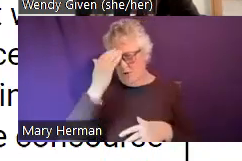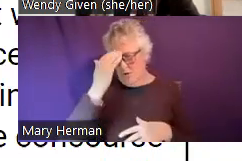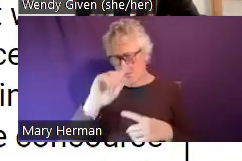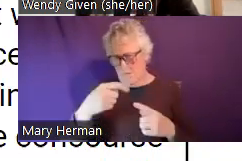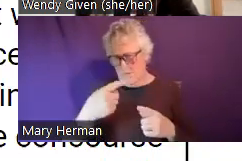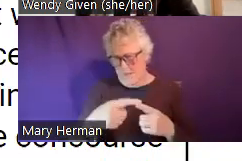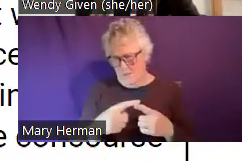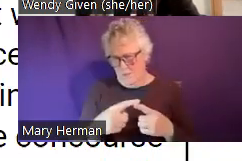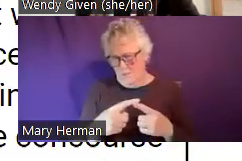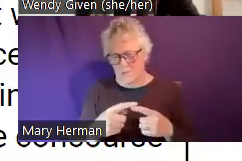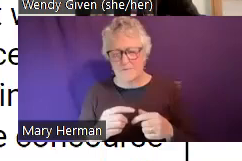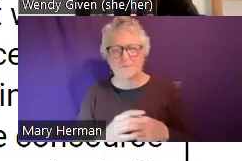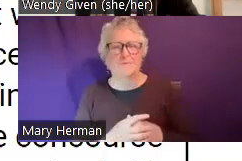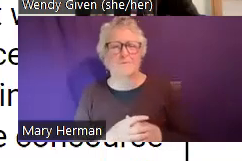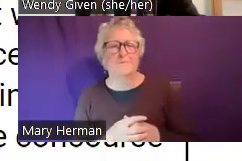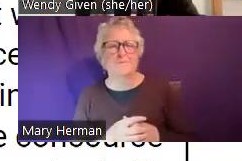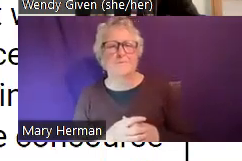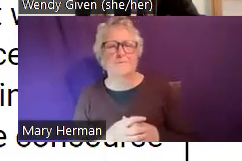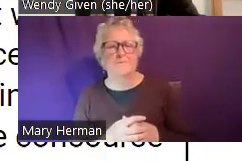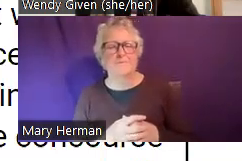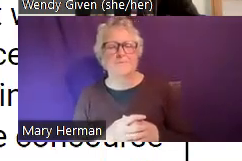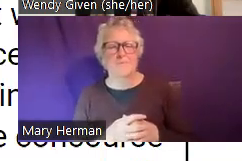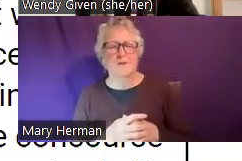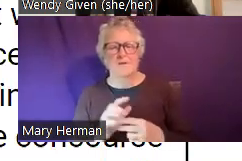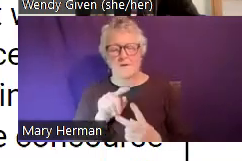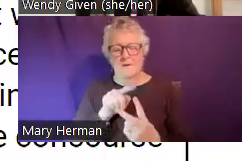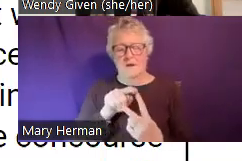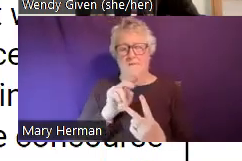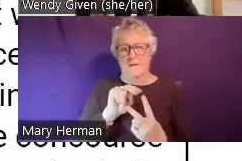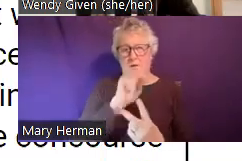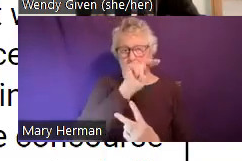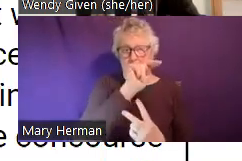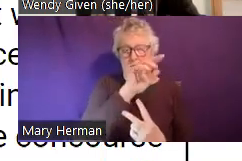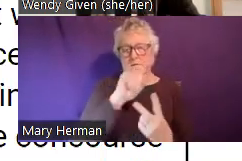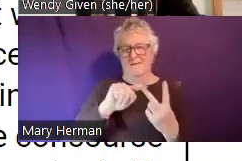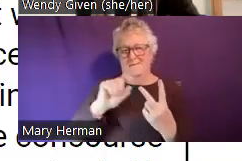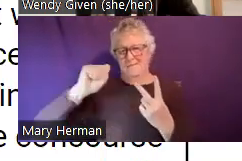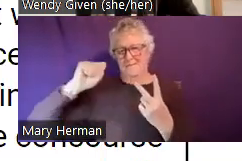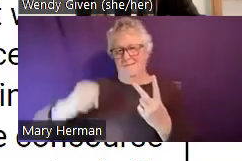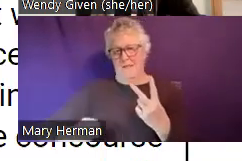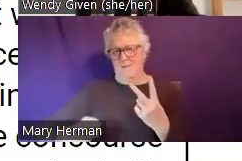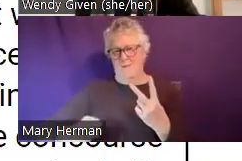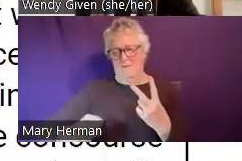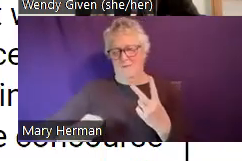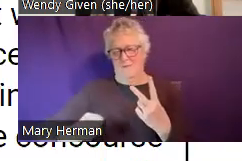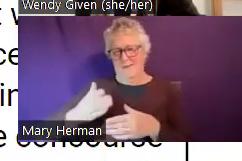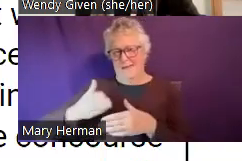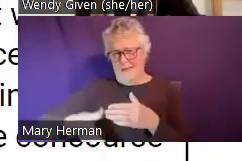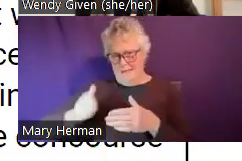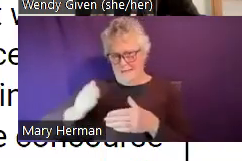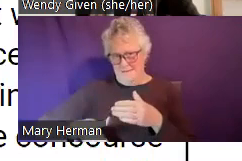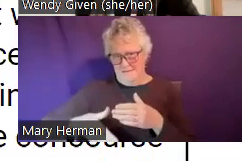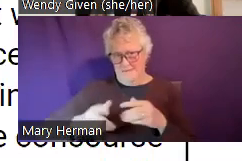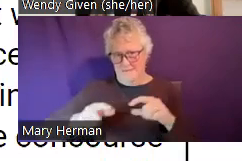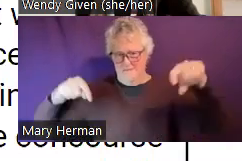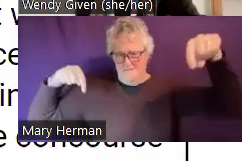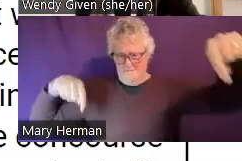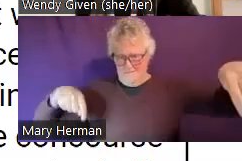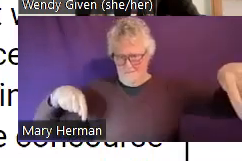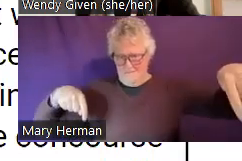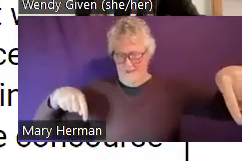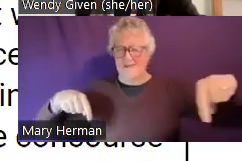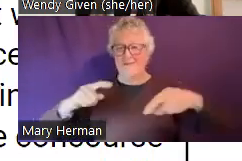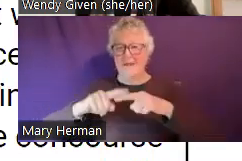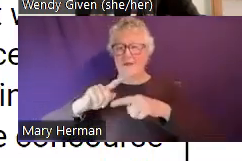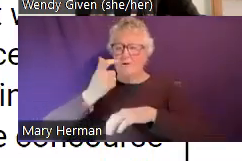into. And these are located on the north and south ends of the concourse connector, and they're situated above the